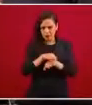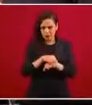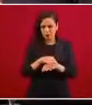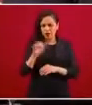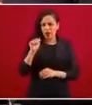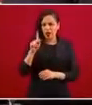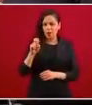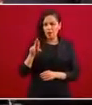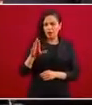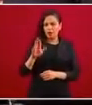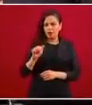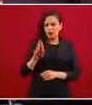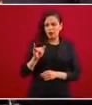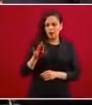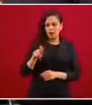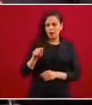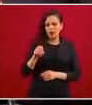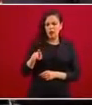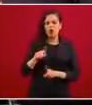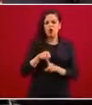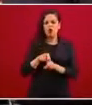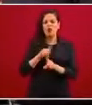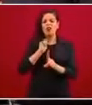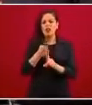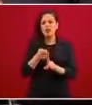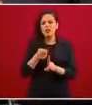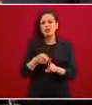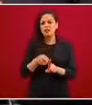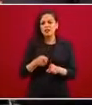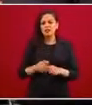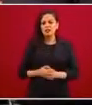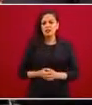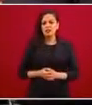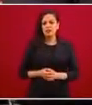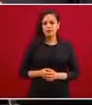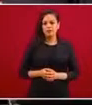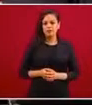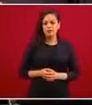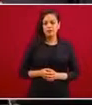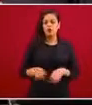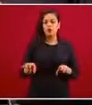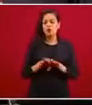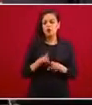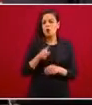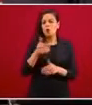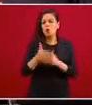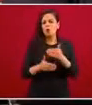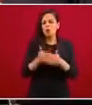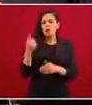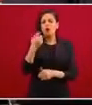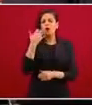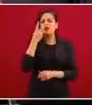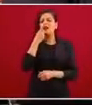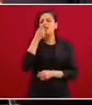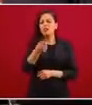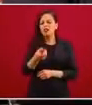said something about the TV. I'm not quite sure I'm